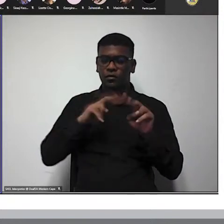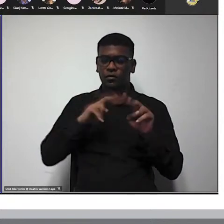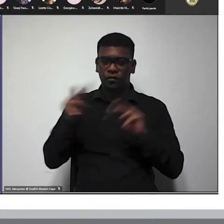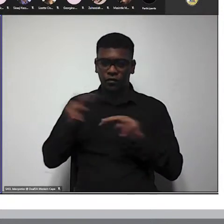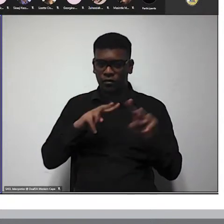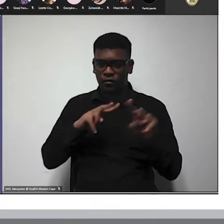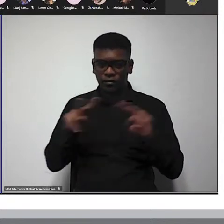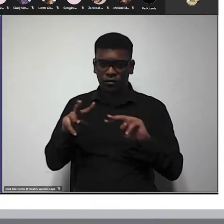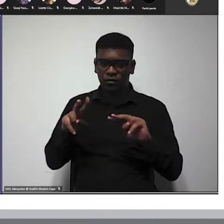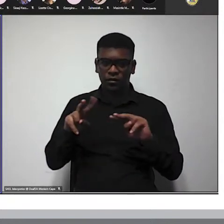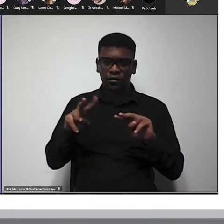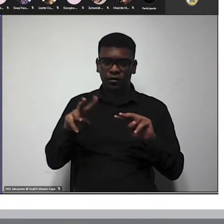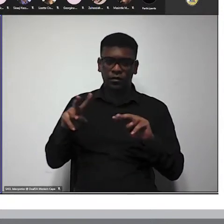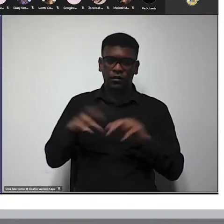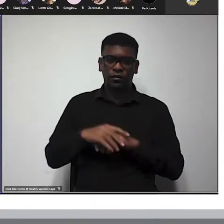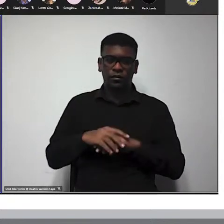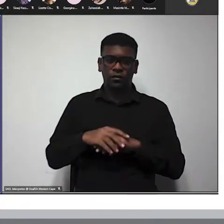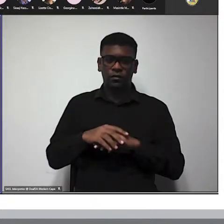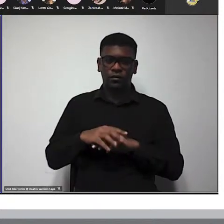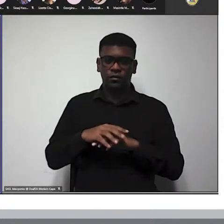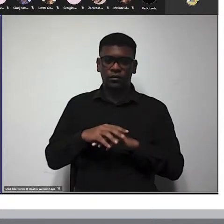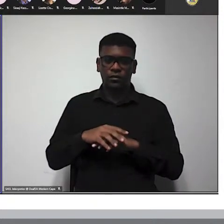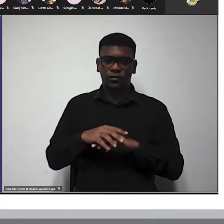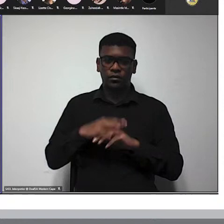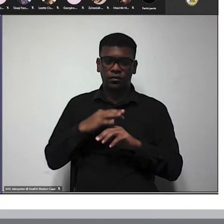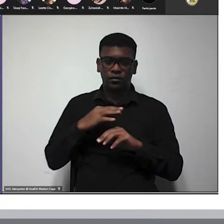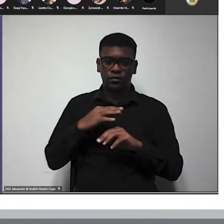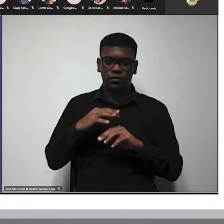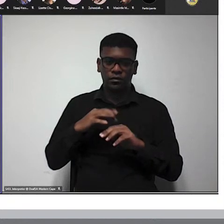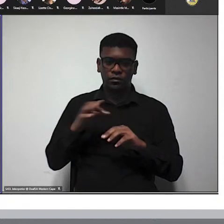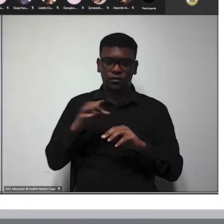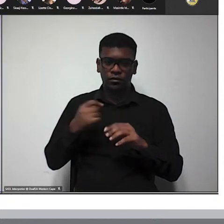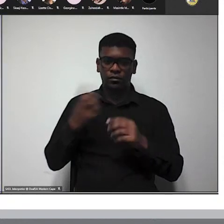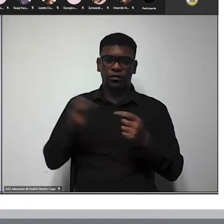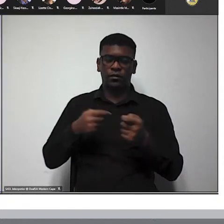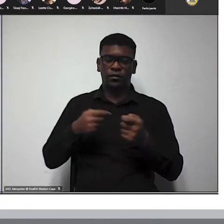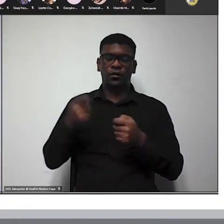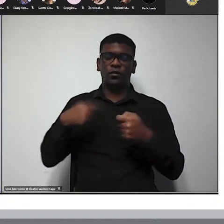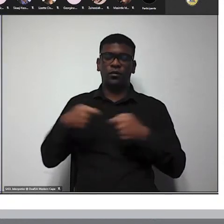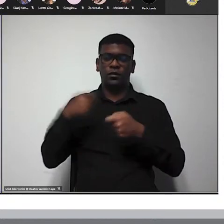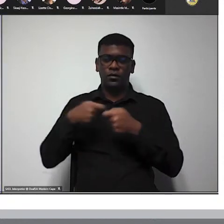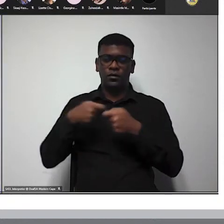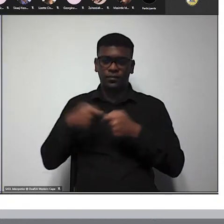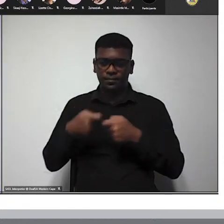on the other hand, it is reciprocal, and we need to understand the impact of that on our domestic market as well.